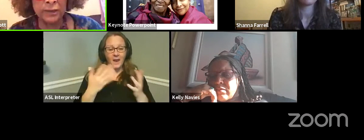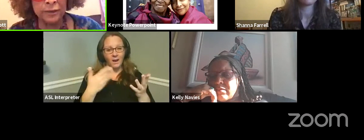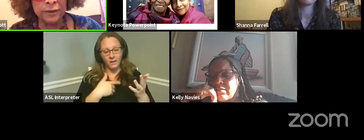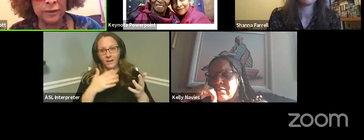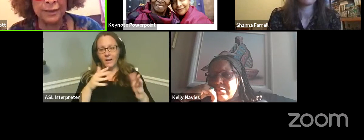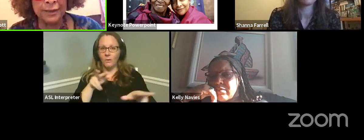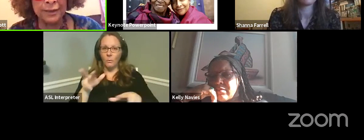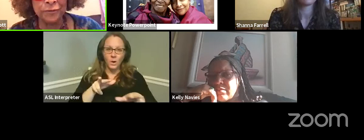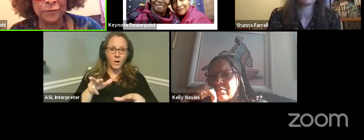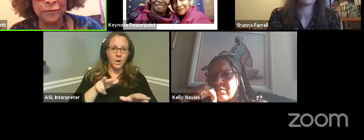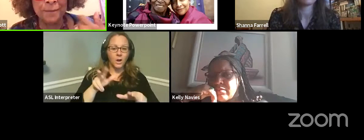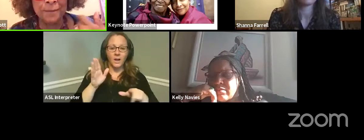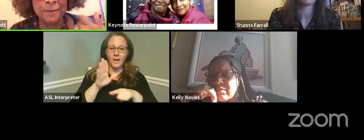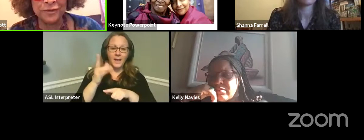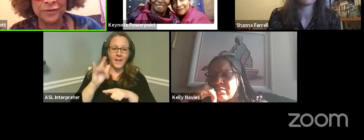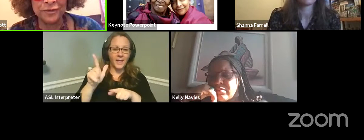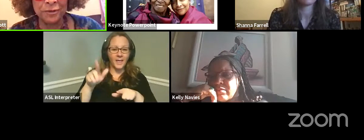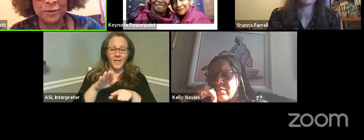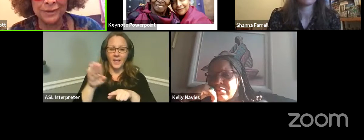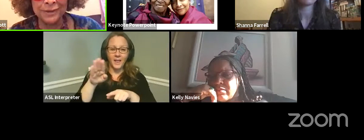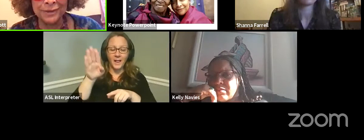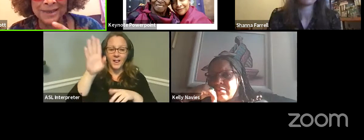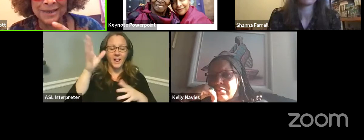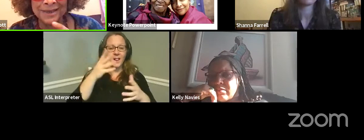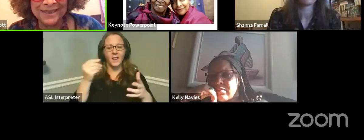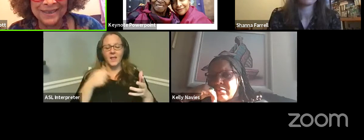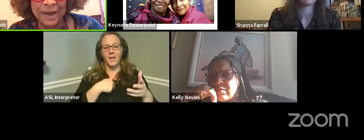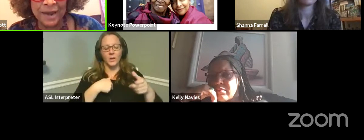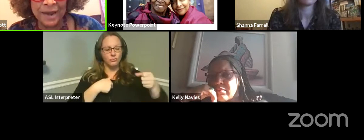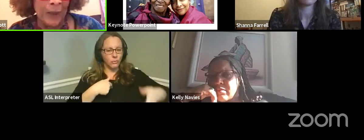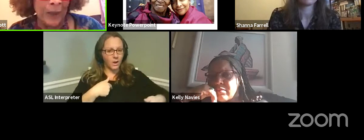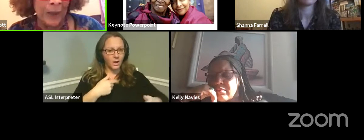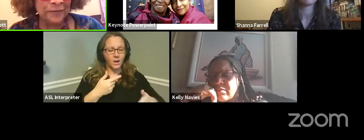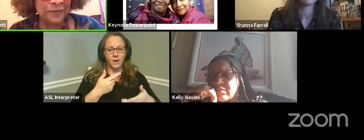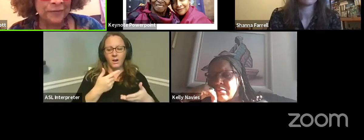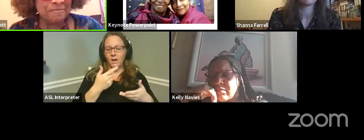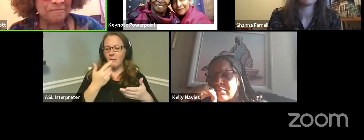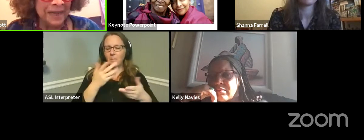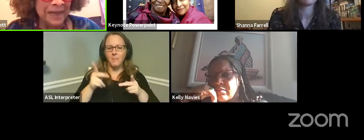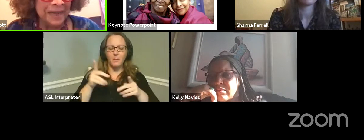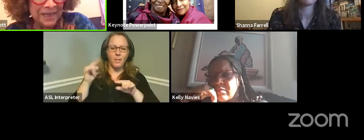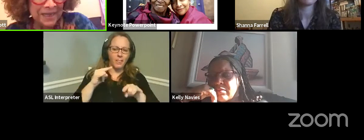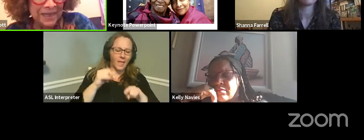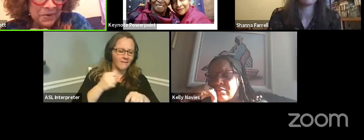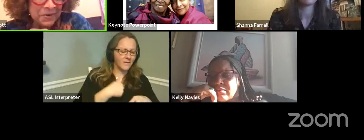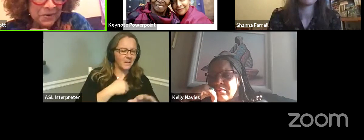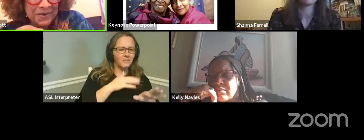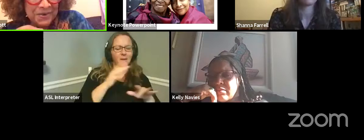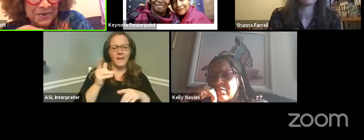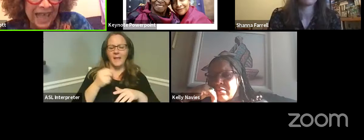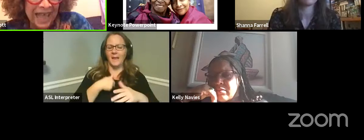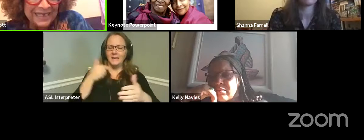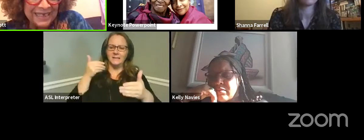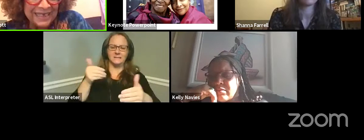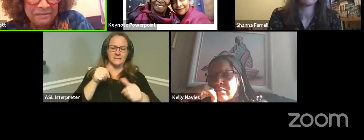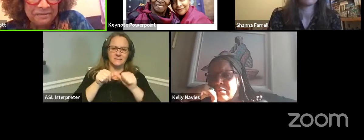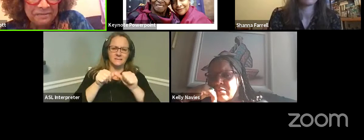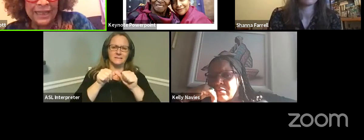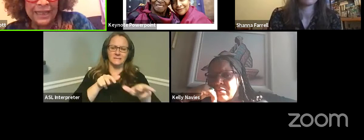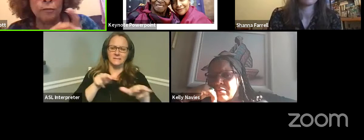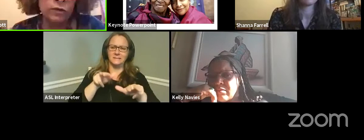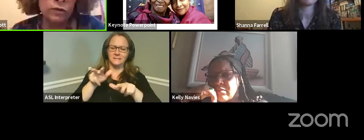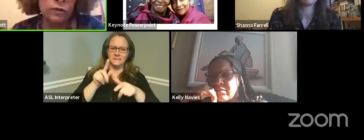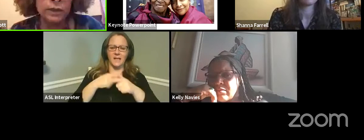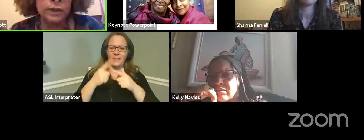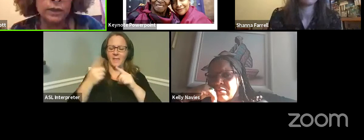the hill and I was dropping my spindle and they were laughing at me and I kept getting closer and acting up. And then they